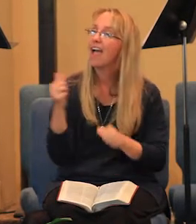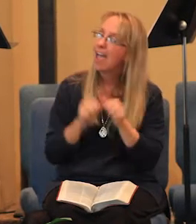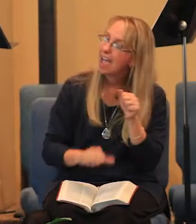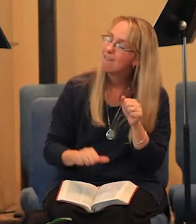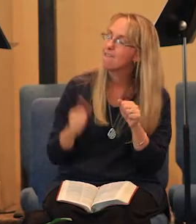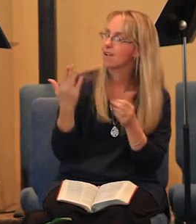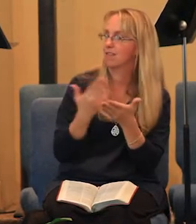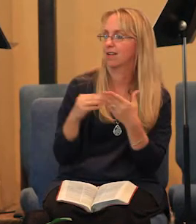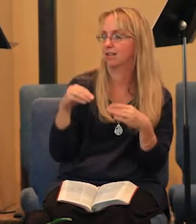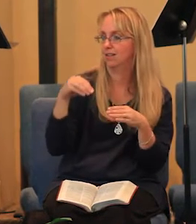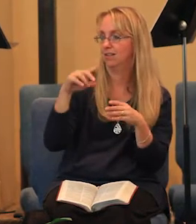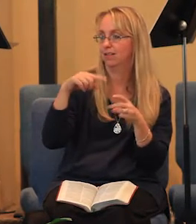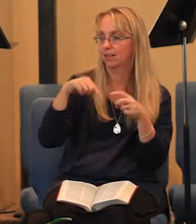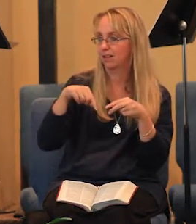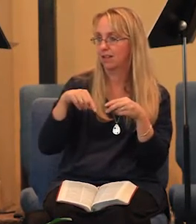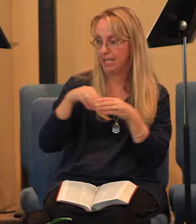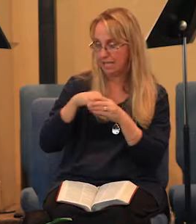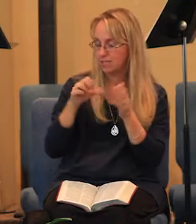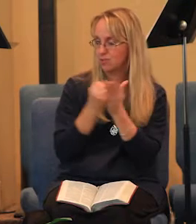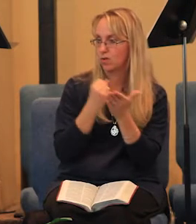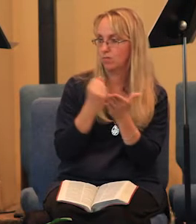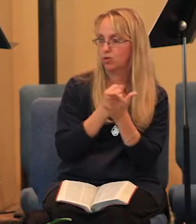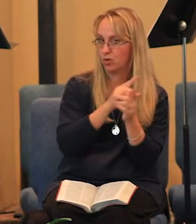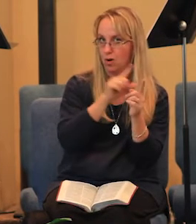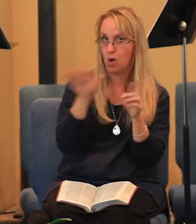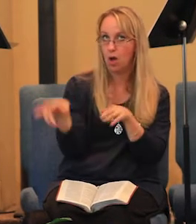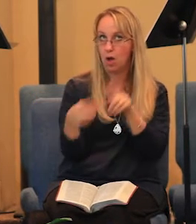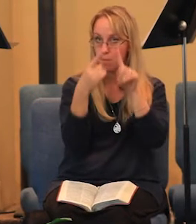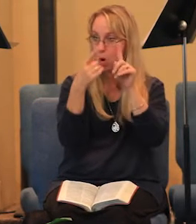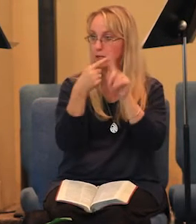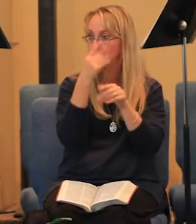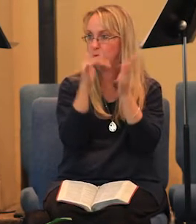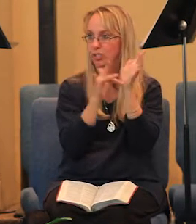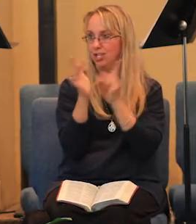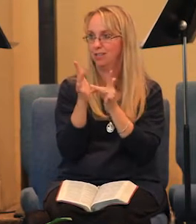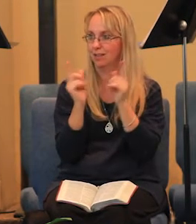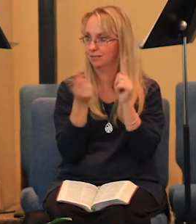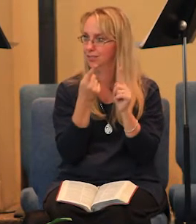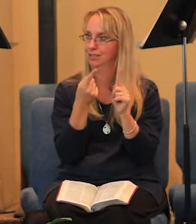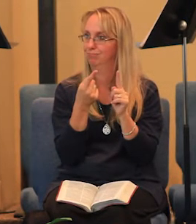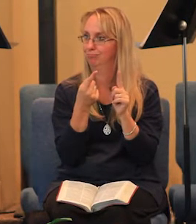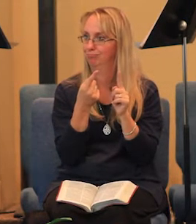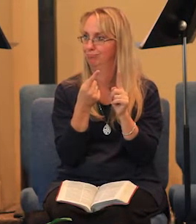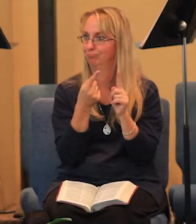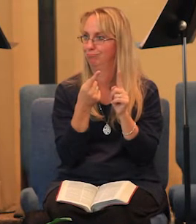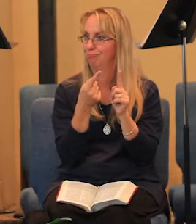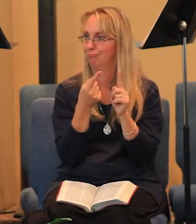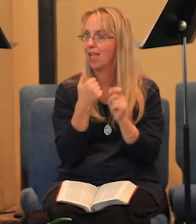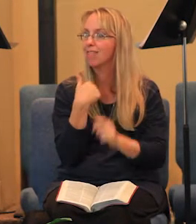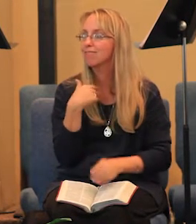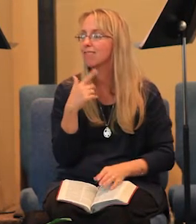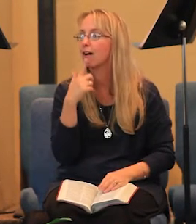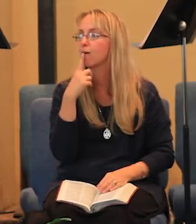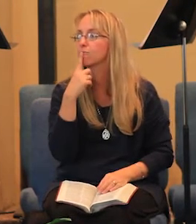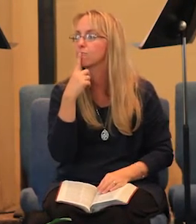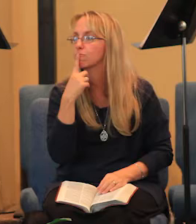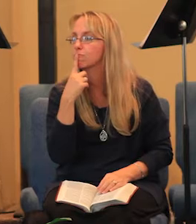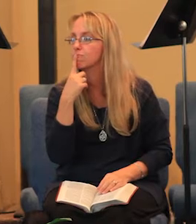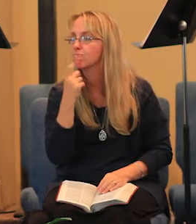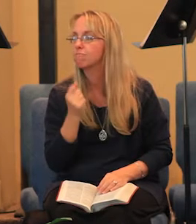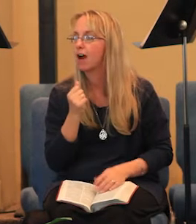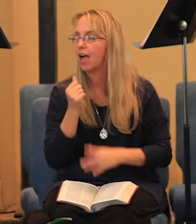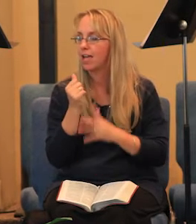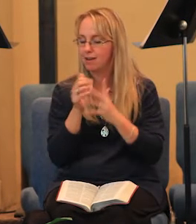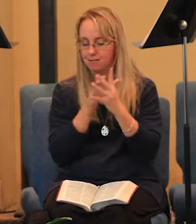Everything in Scripture points to Jesus. That crimson thread that is